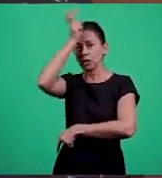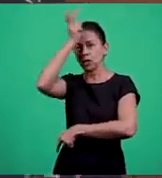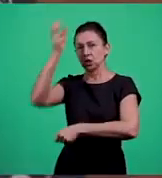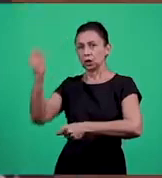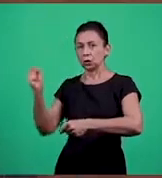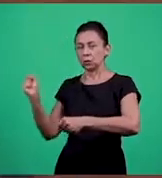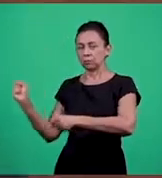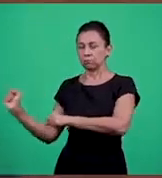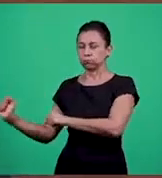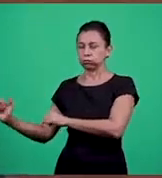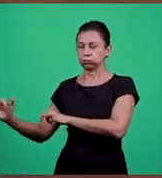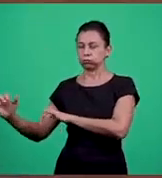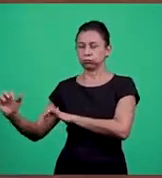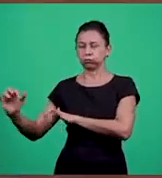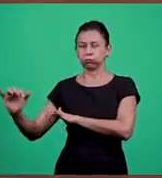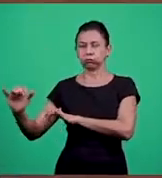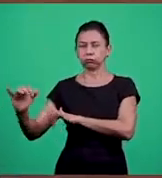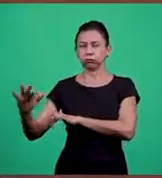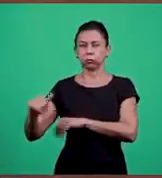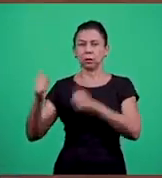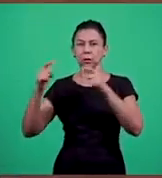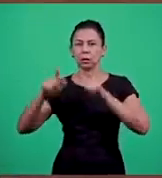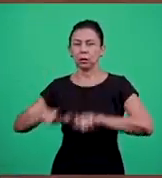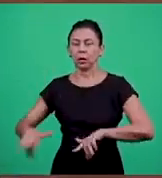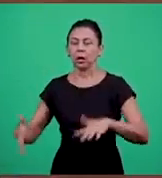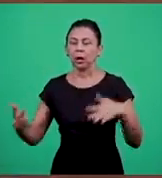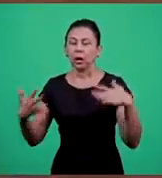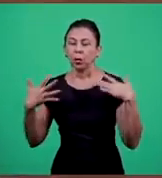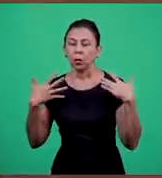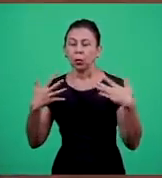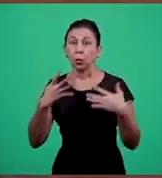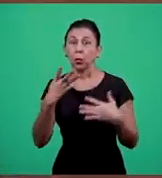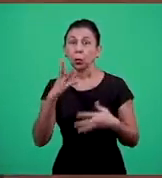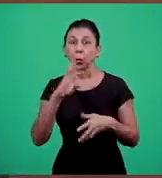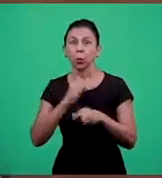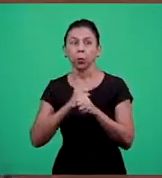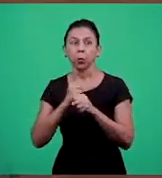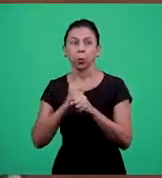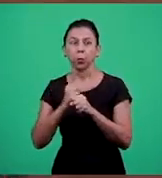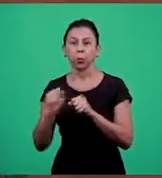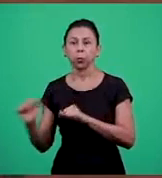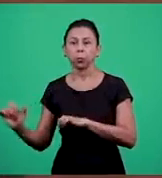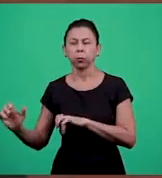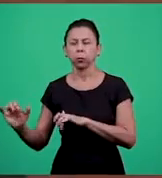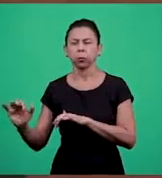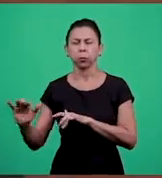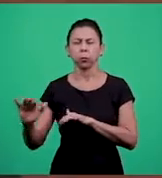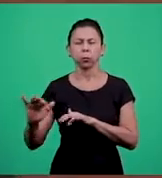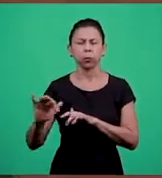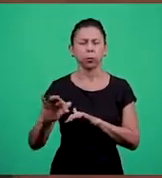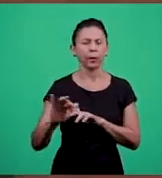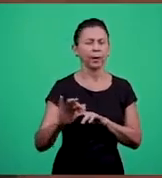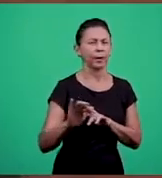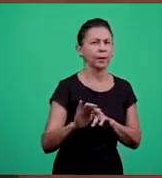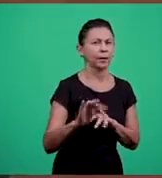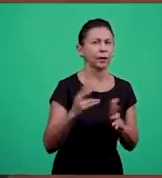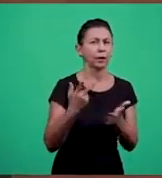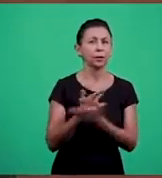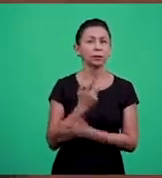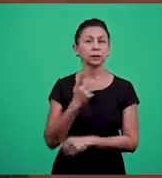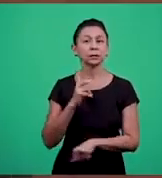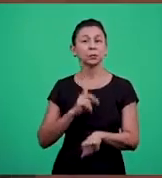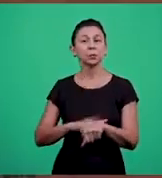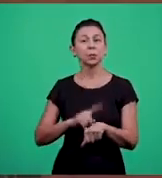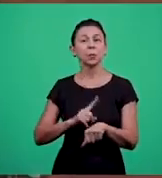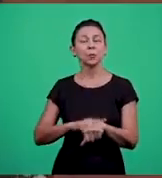the people of Israel had left Egypt, had passed through the desert during those